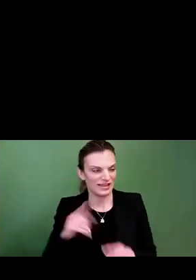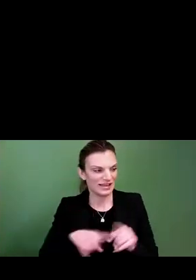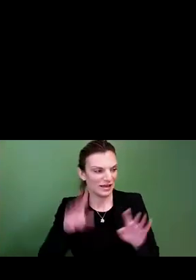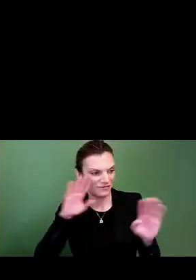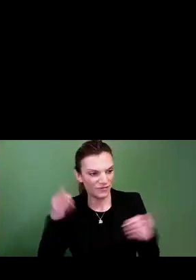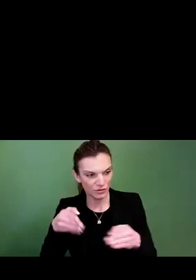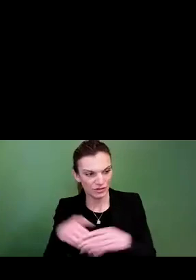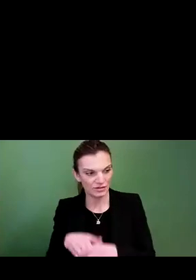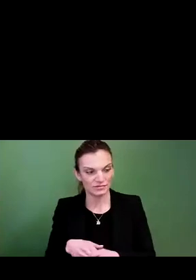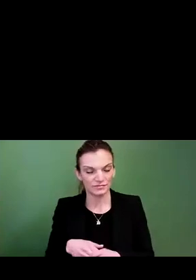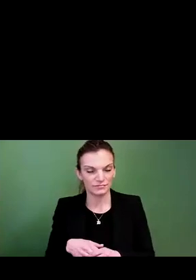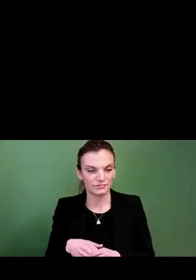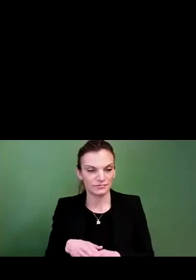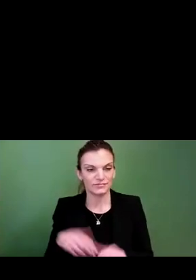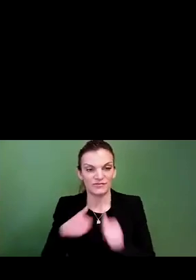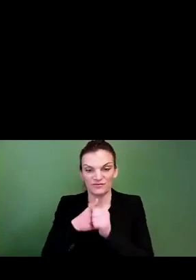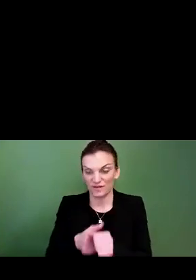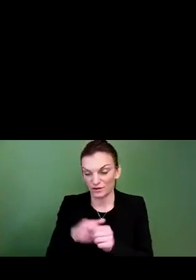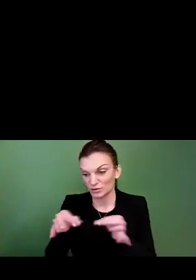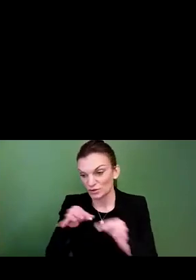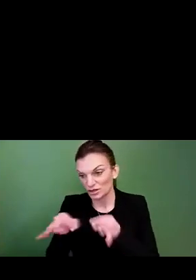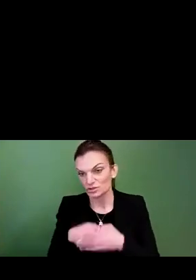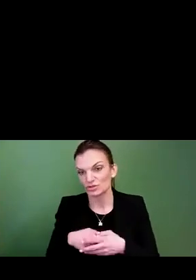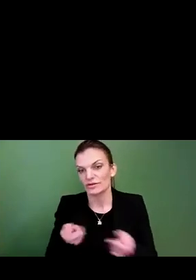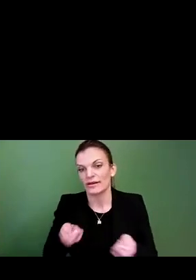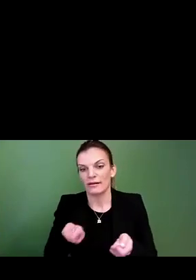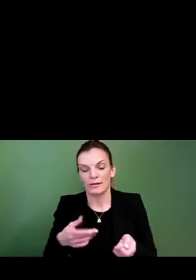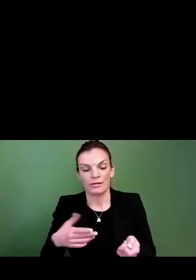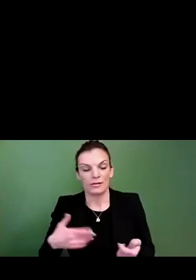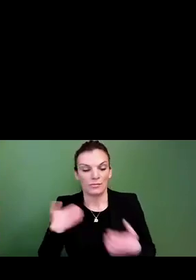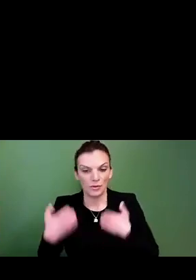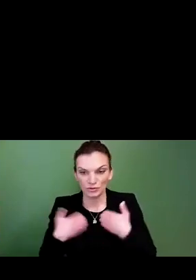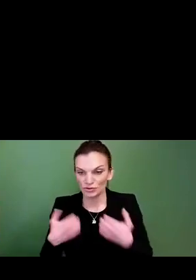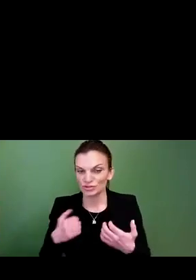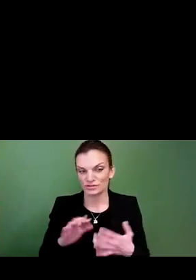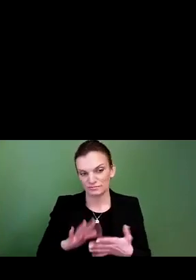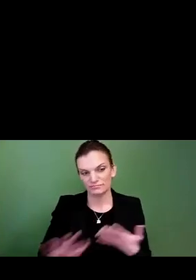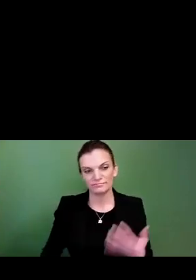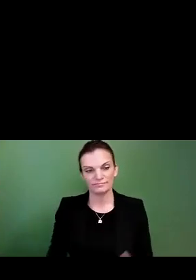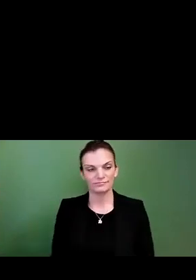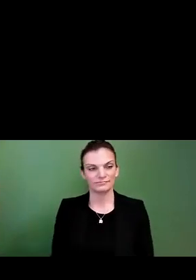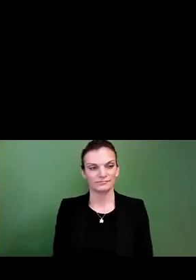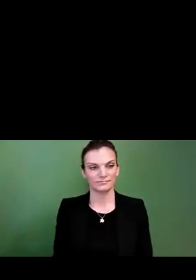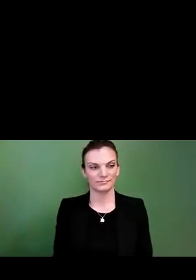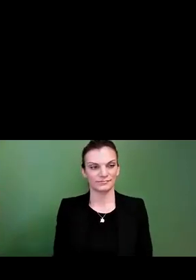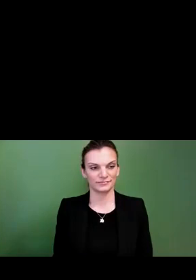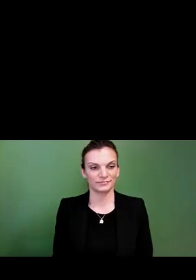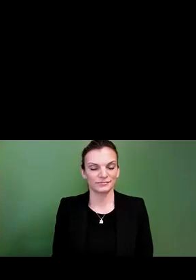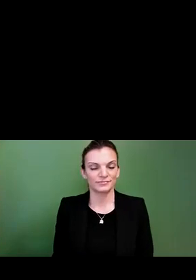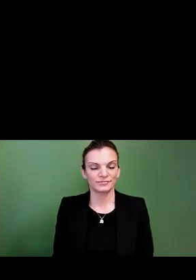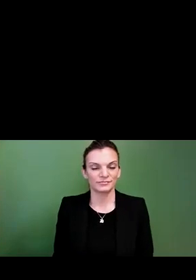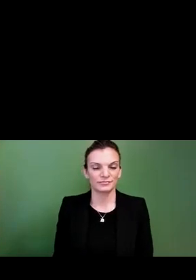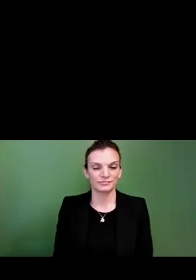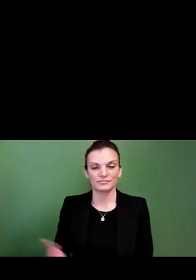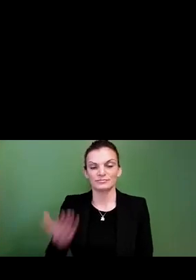focus, follow directions, handle emotions, among other things. So some things that might